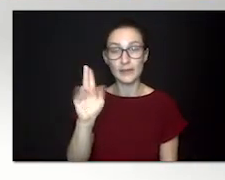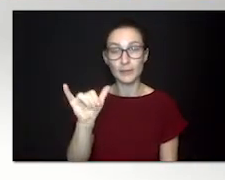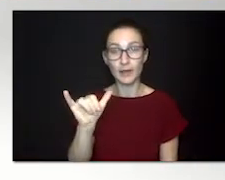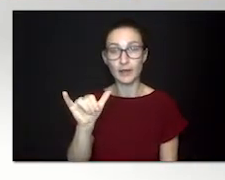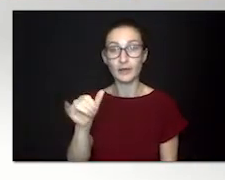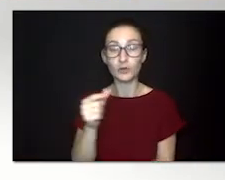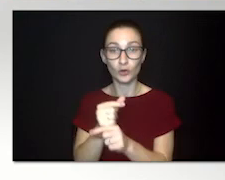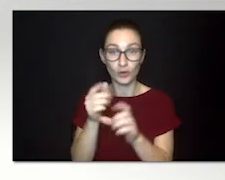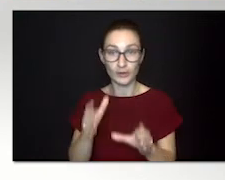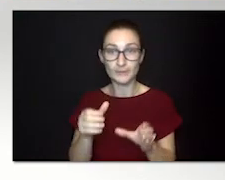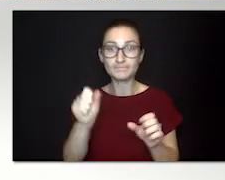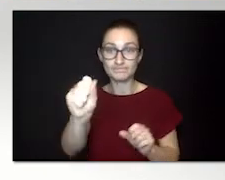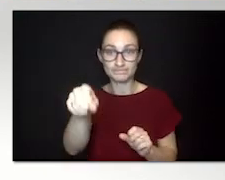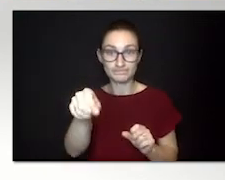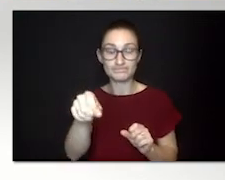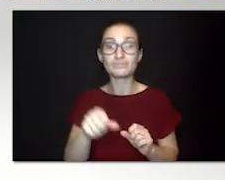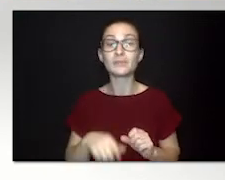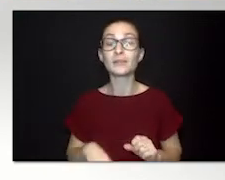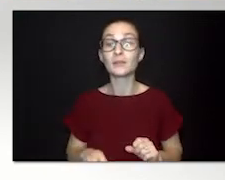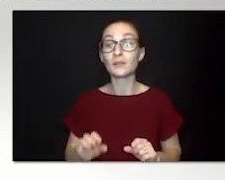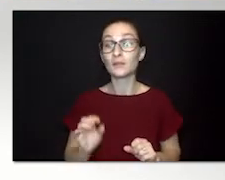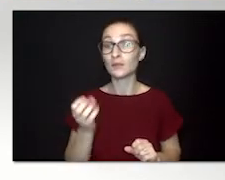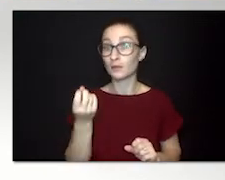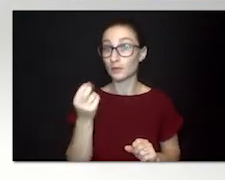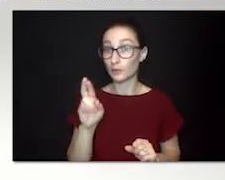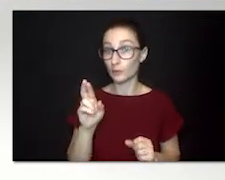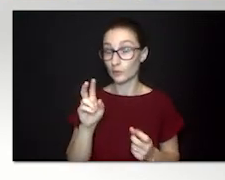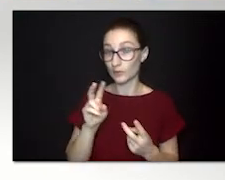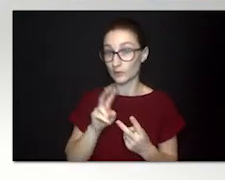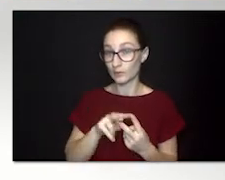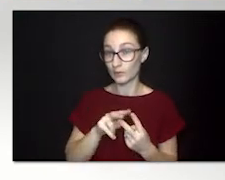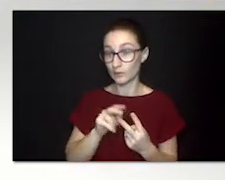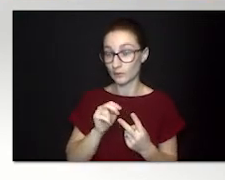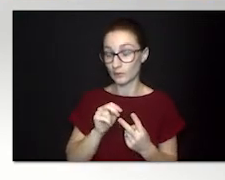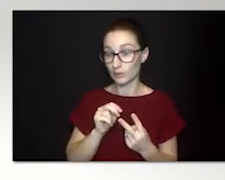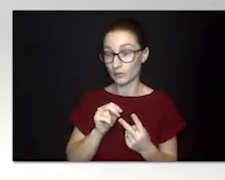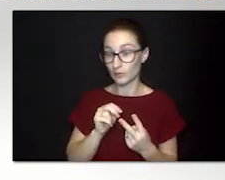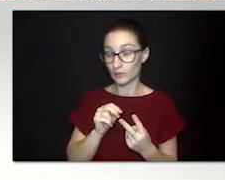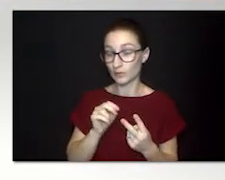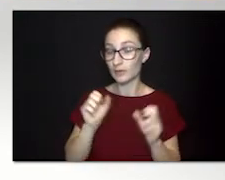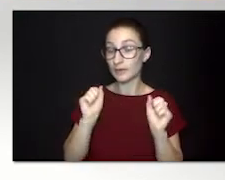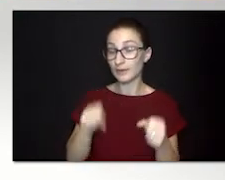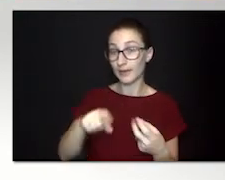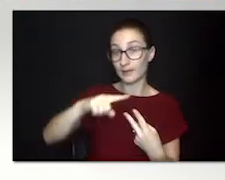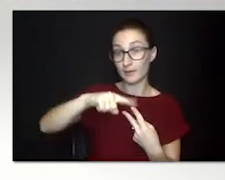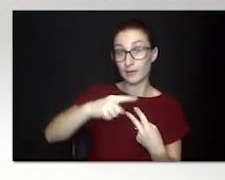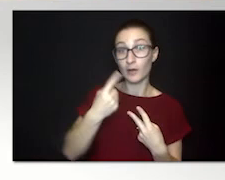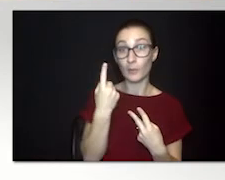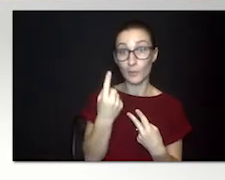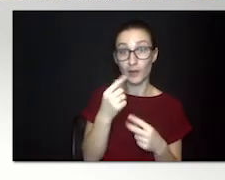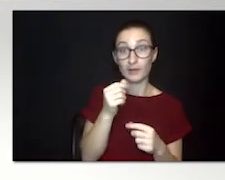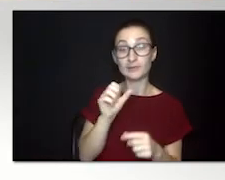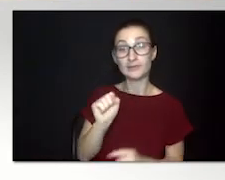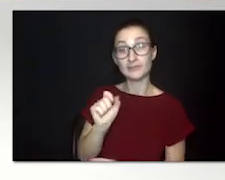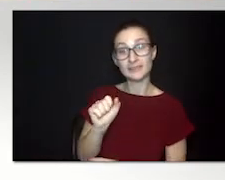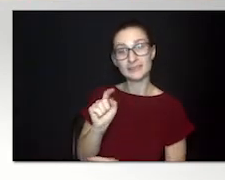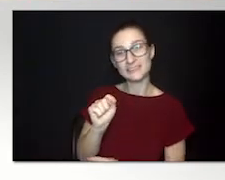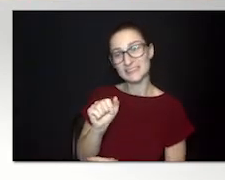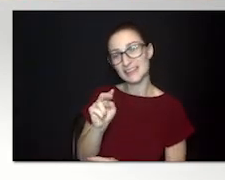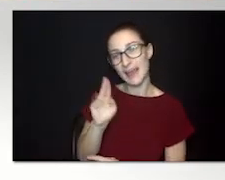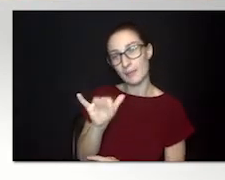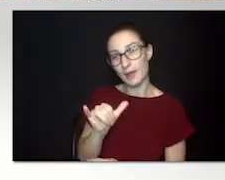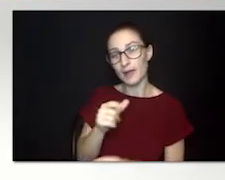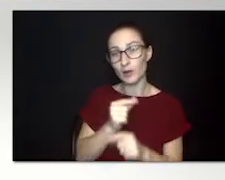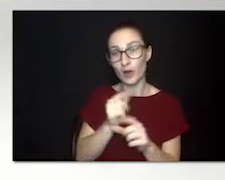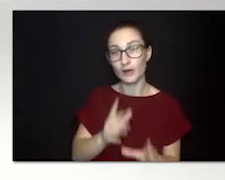have co-guardians. And then the other part of it was, instead of doing it that way, could you have a standby guardian of the person and then a standby guardian